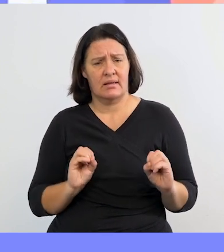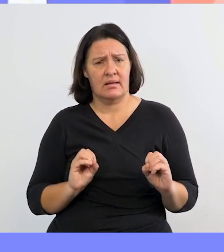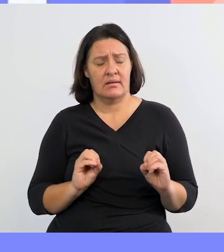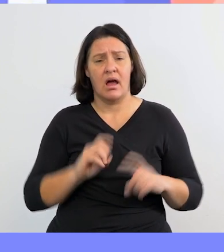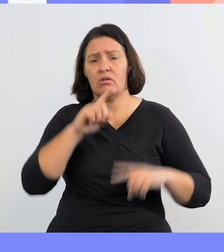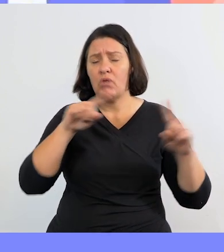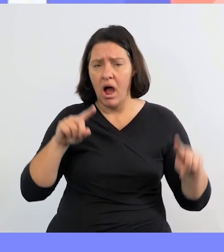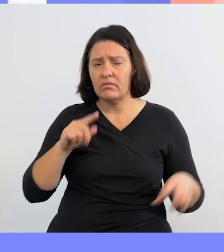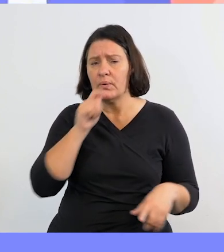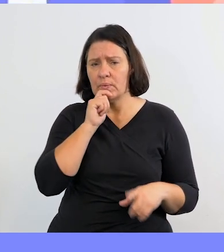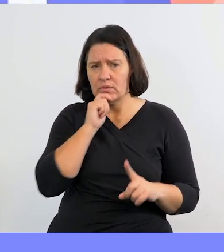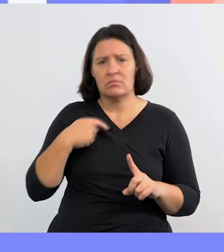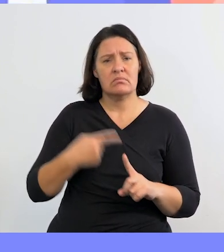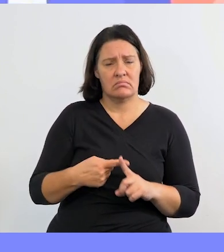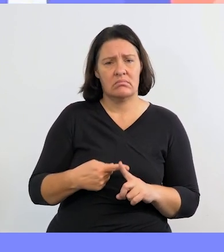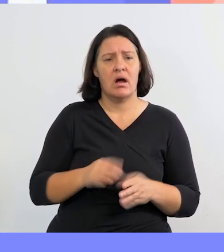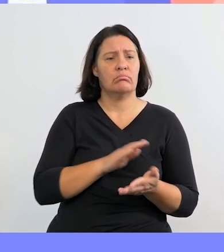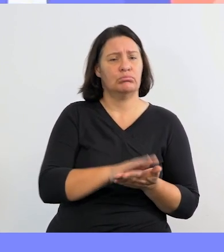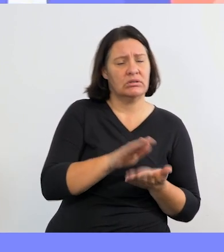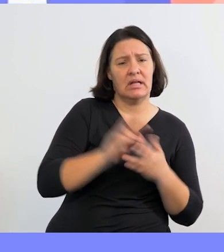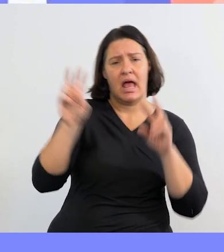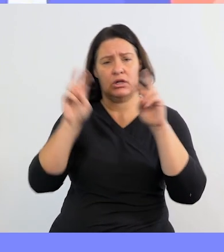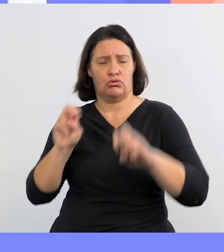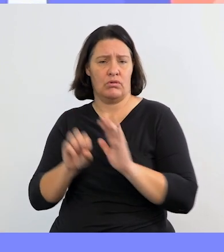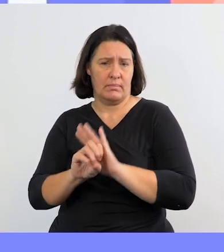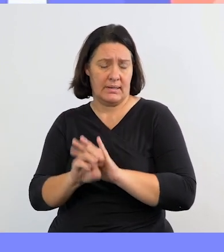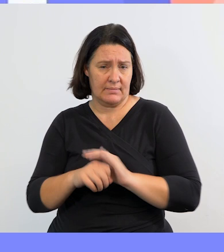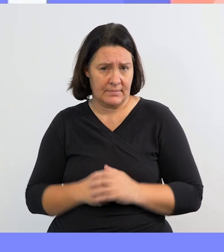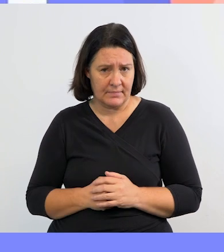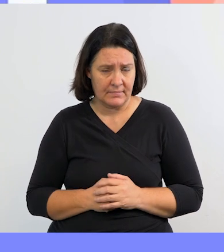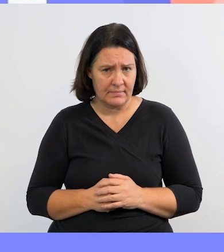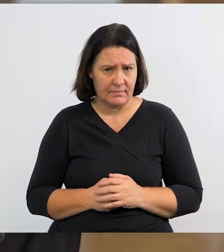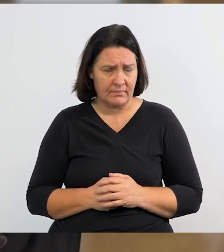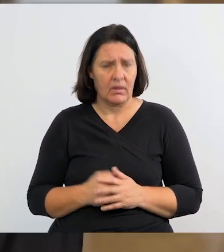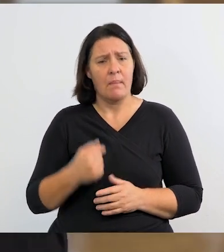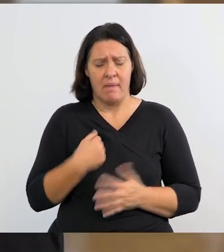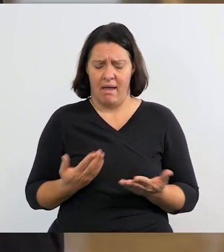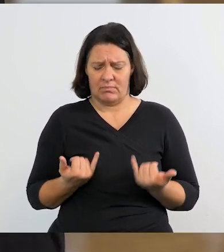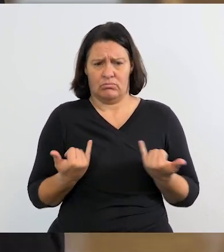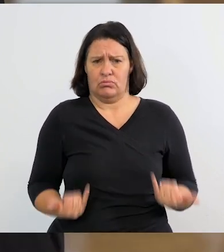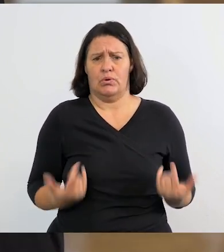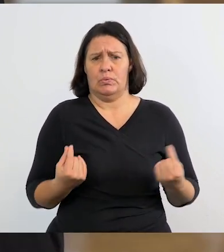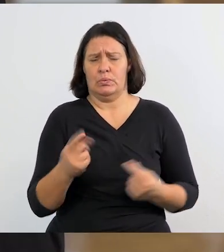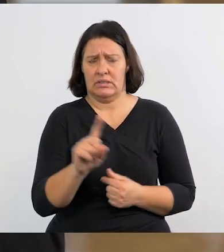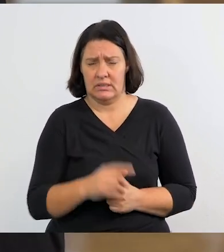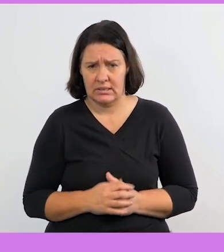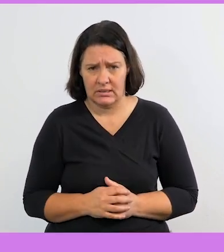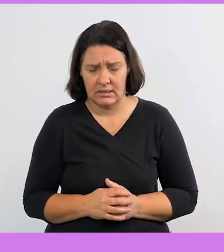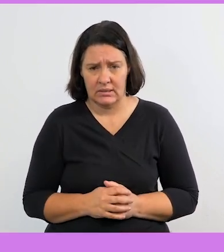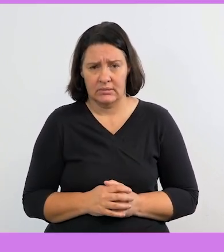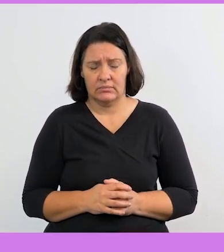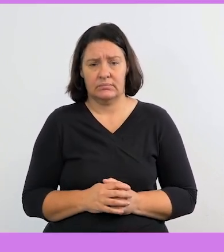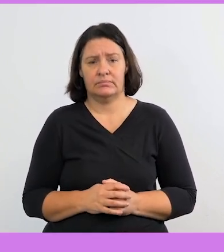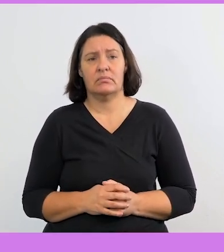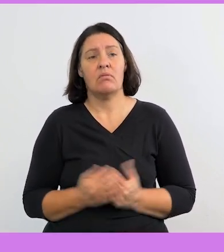that graphs are commonly used by print and electronic media. Now, what is it that I'll expect of you today? So here